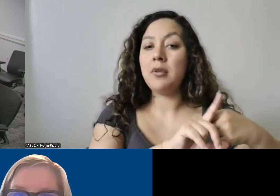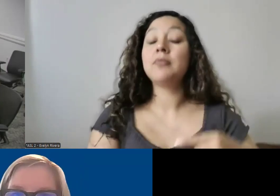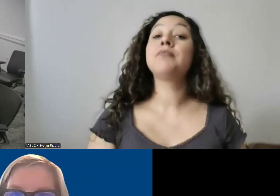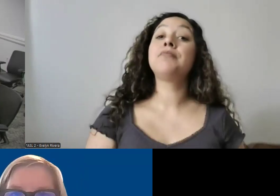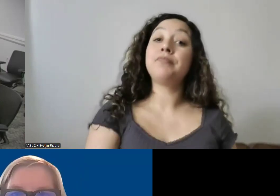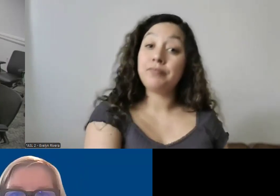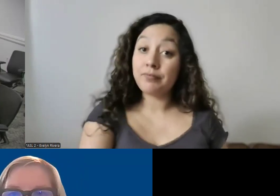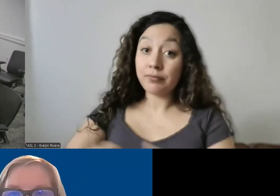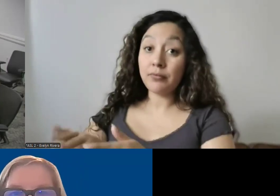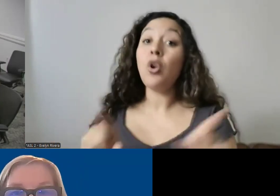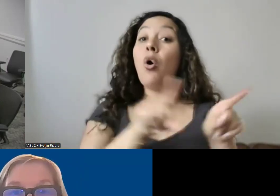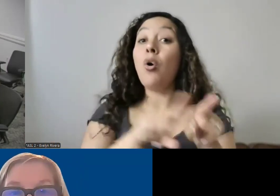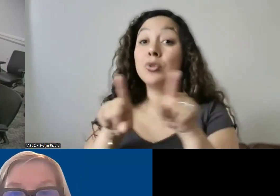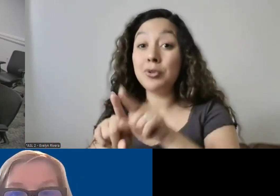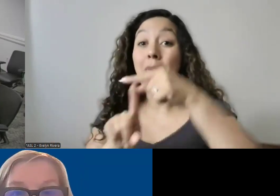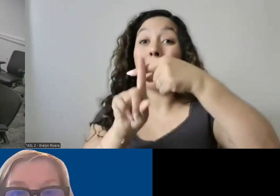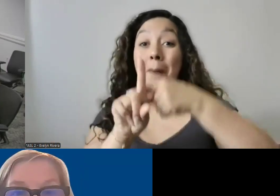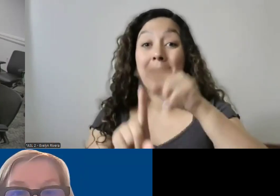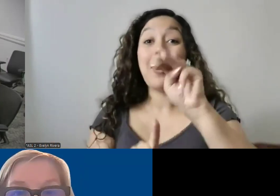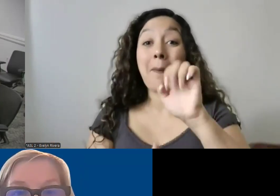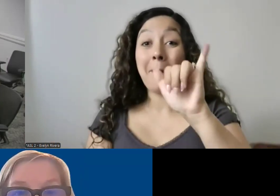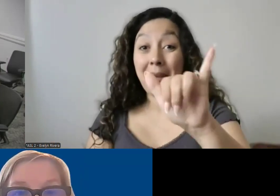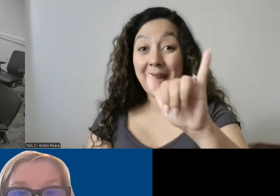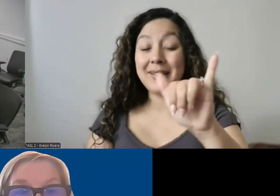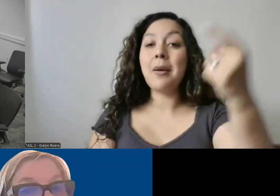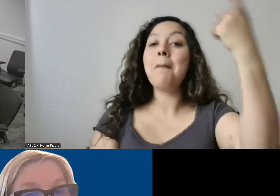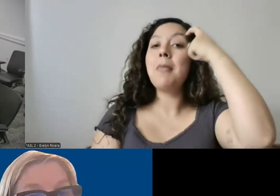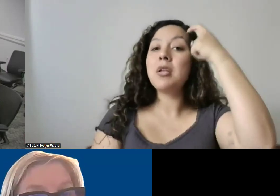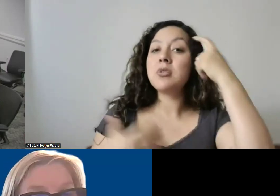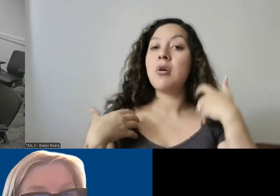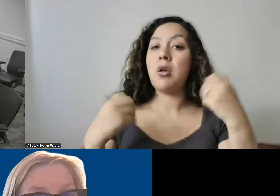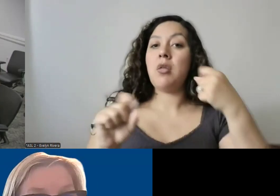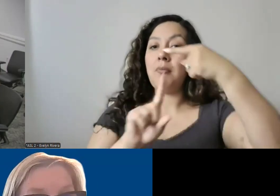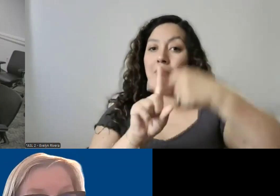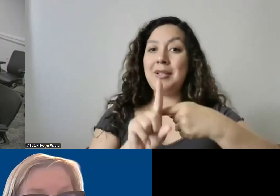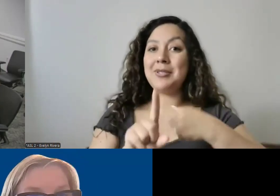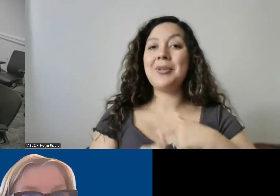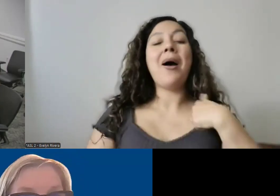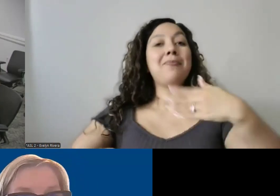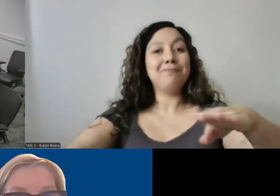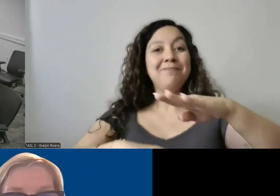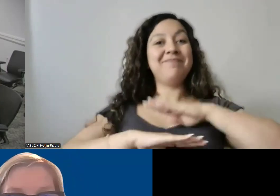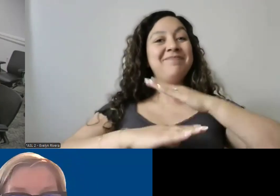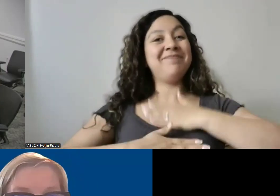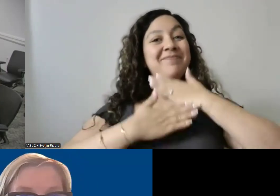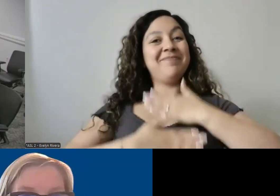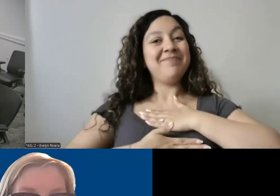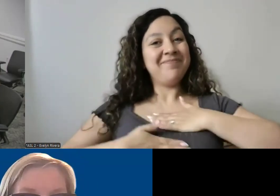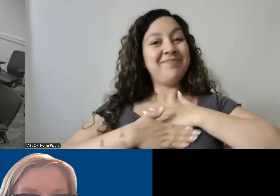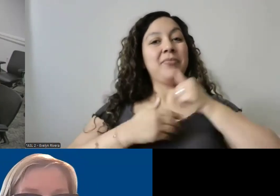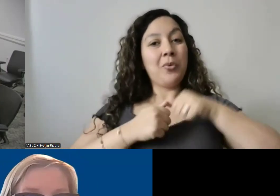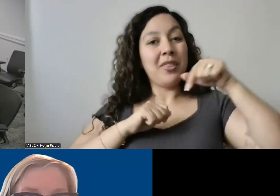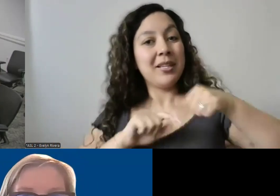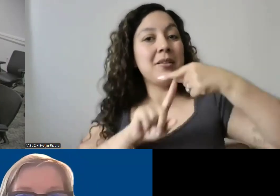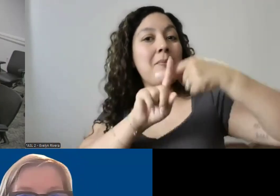is Mental Health Month. So I couldn't be more pleased with today's agenda and topics and expert